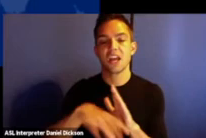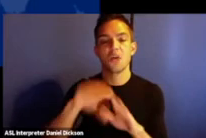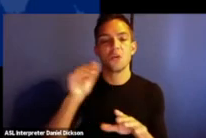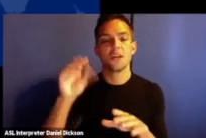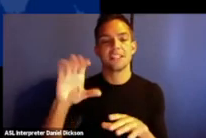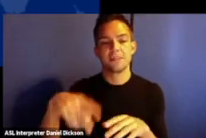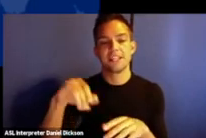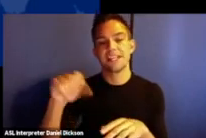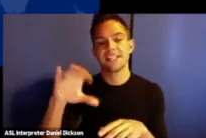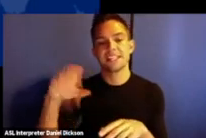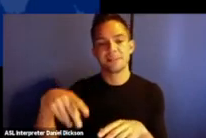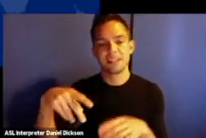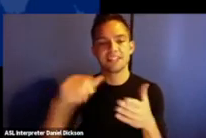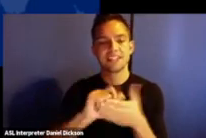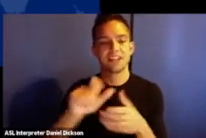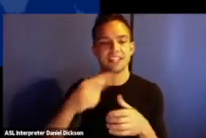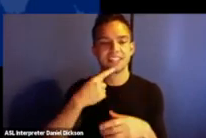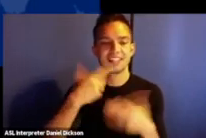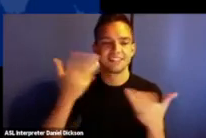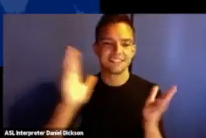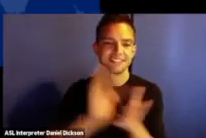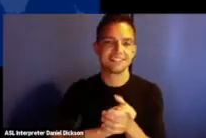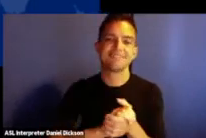CP, as I can say.